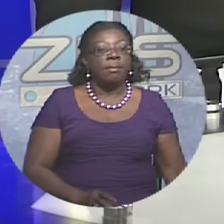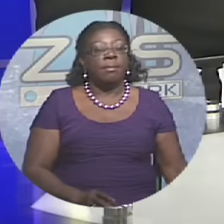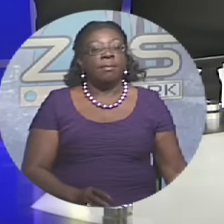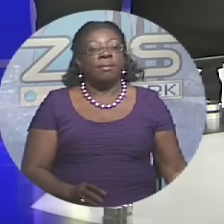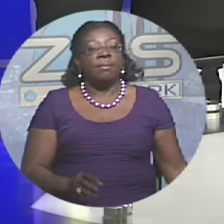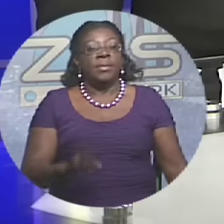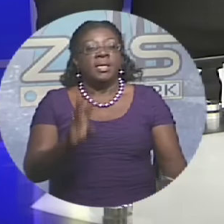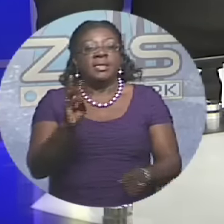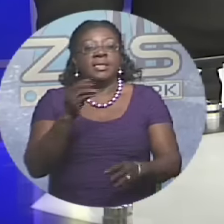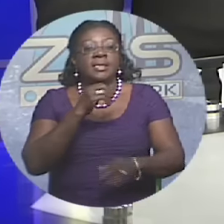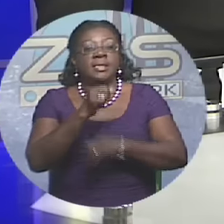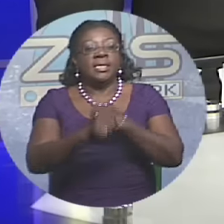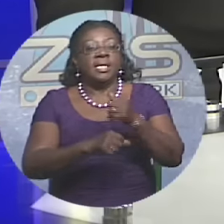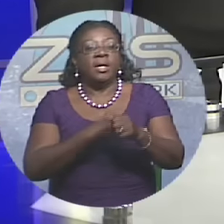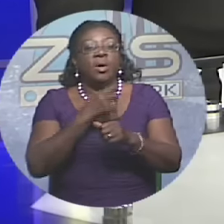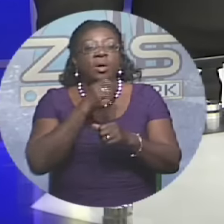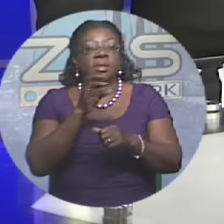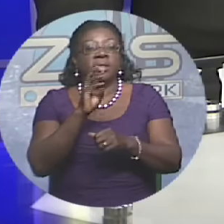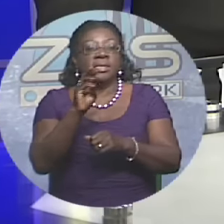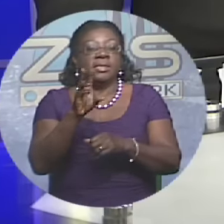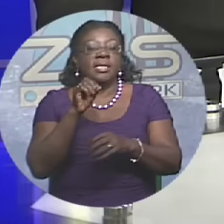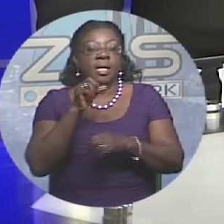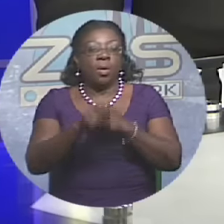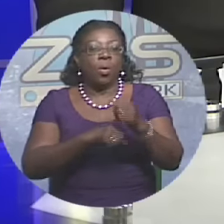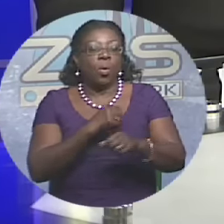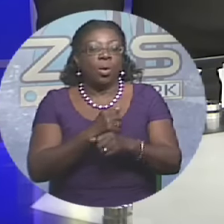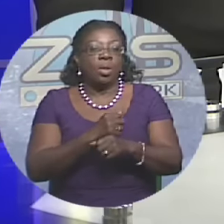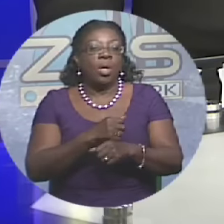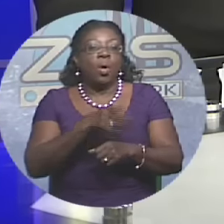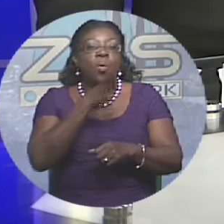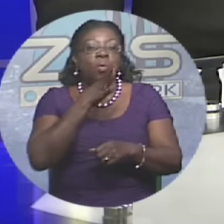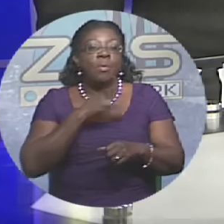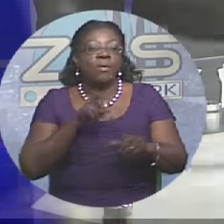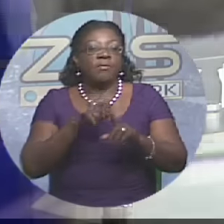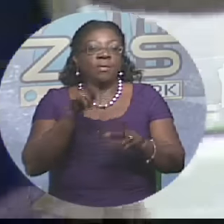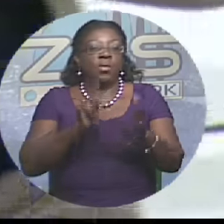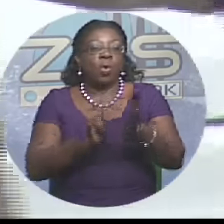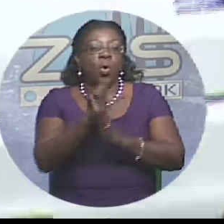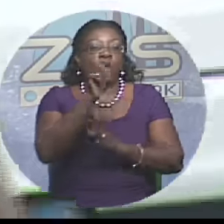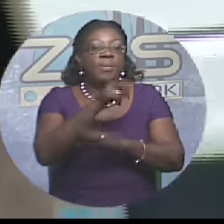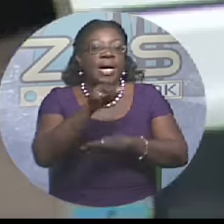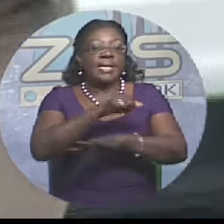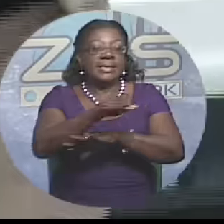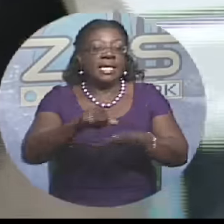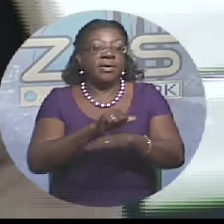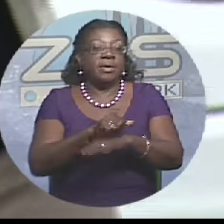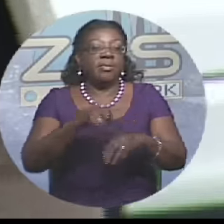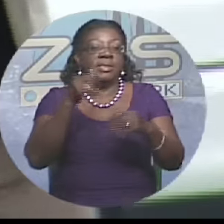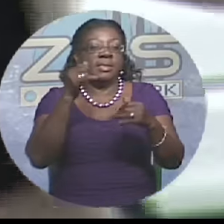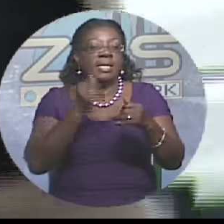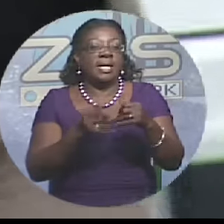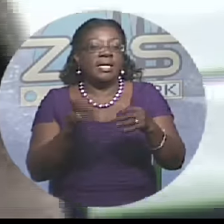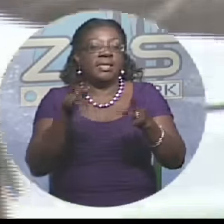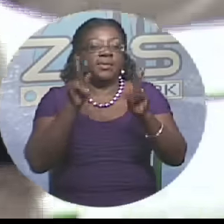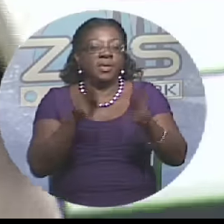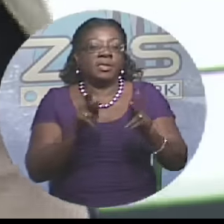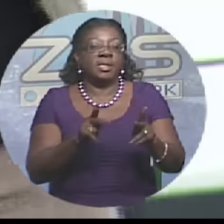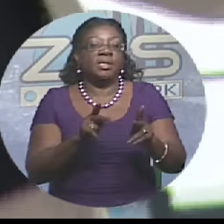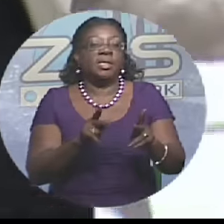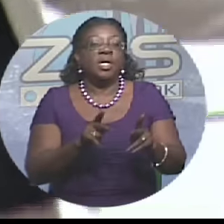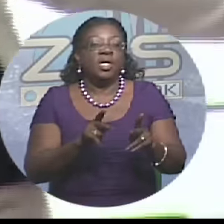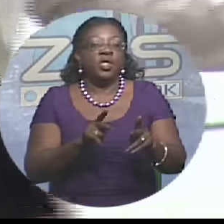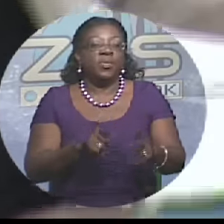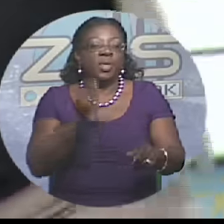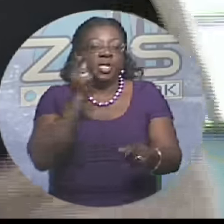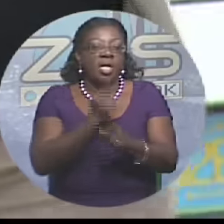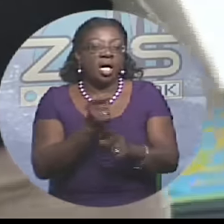Tall Pines Road resident is the latest to be arraigned in connection with witness tampering. Teresa Lamar appeared before Magistrate Darren Roll